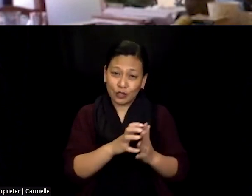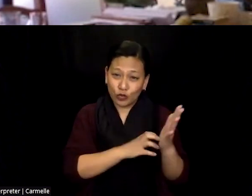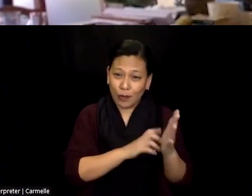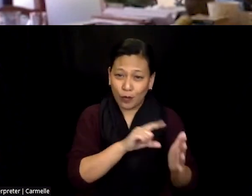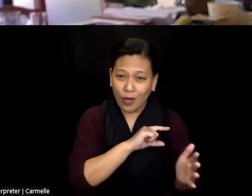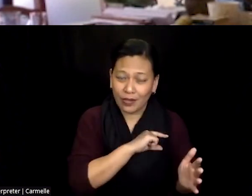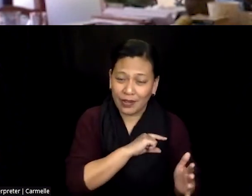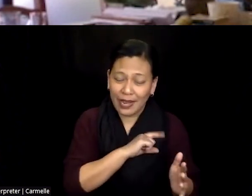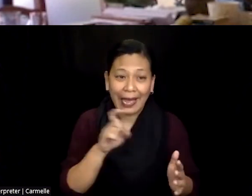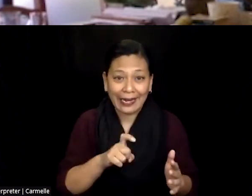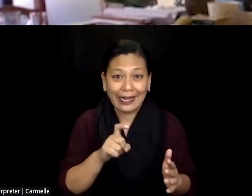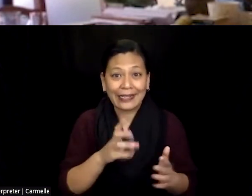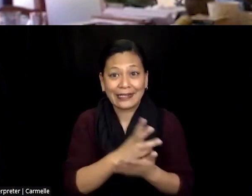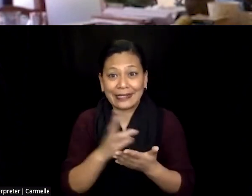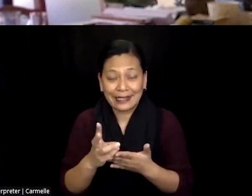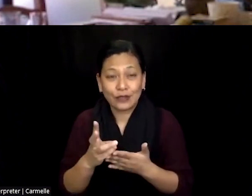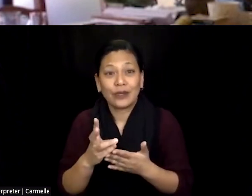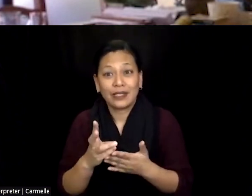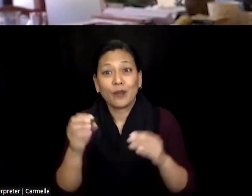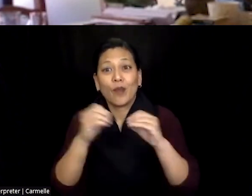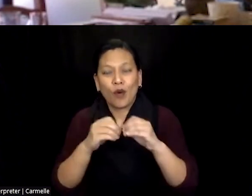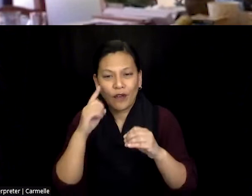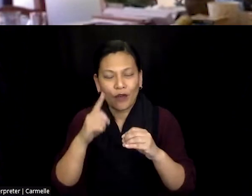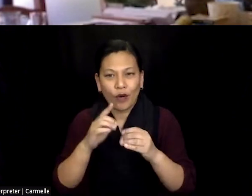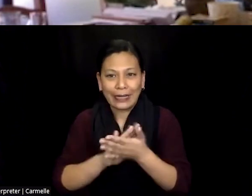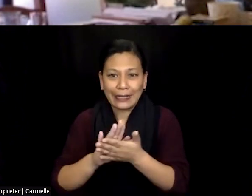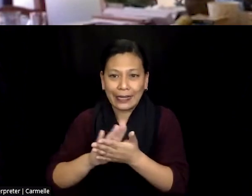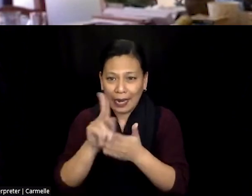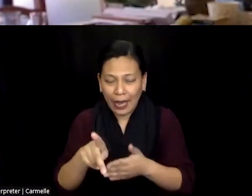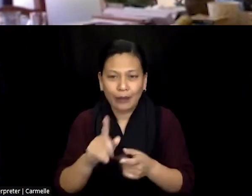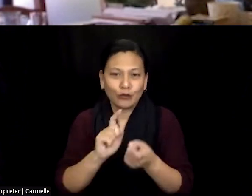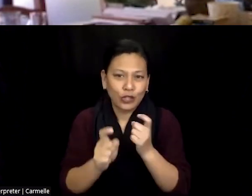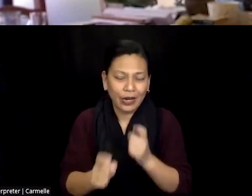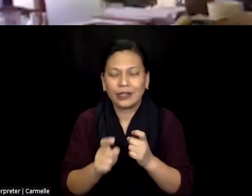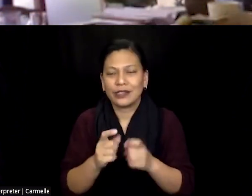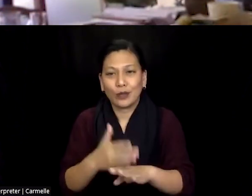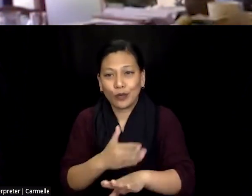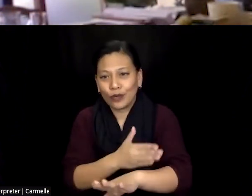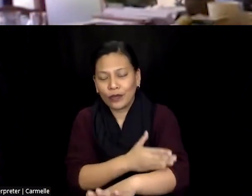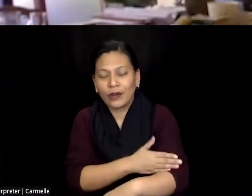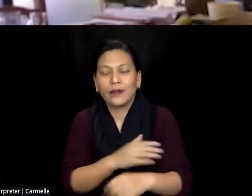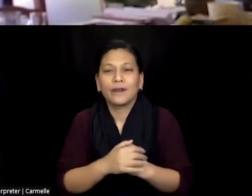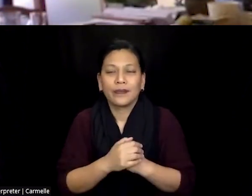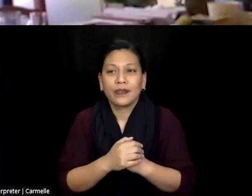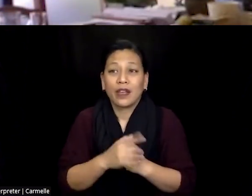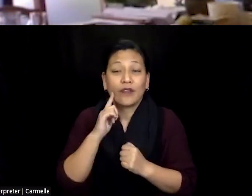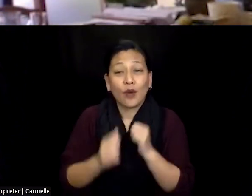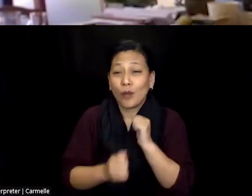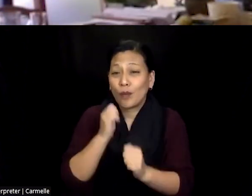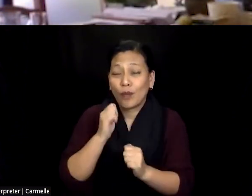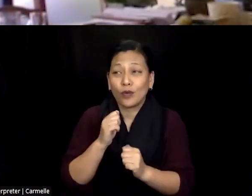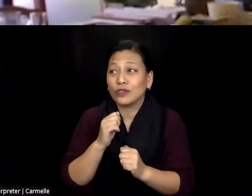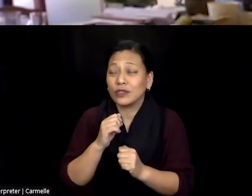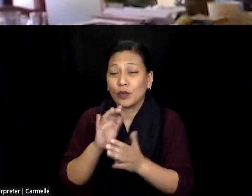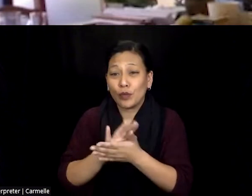better because we actually got it greenlit. Like the vast majority of movies in Hollywood get greenlit, not based